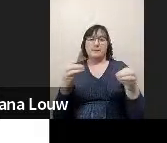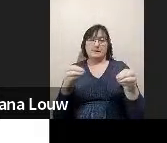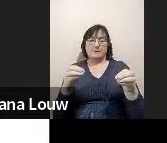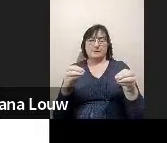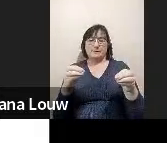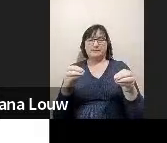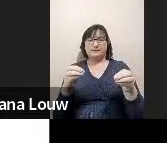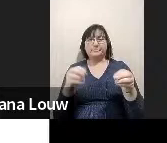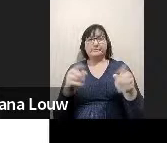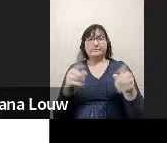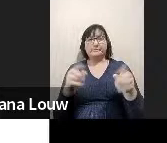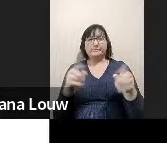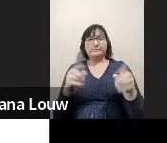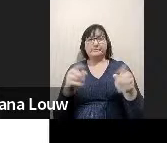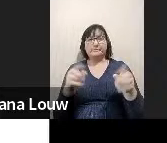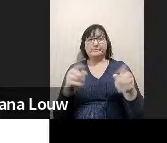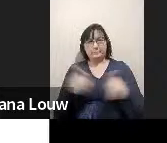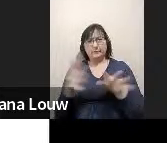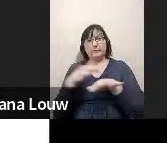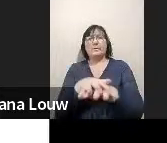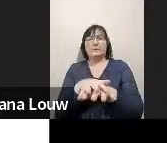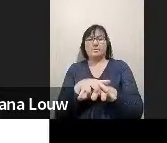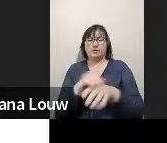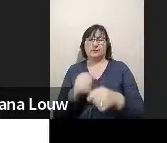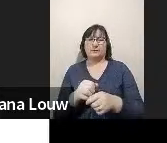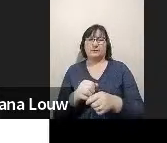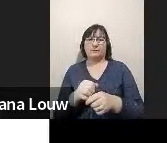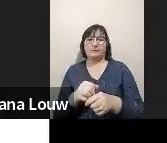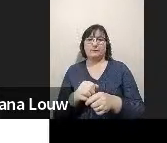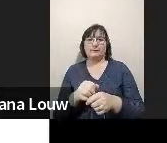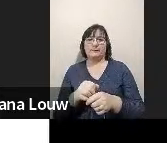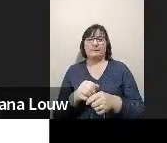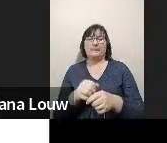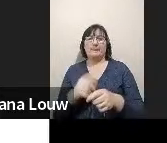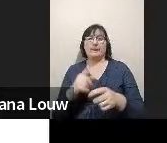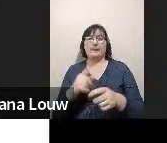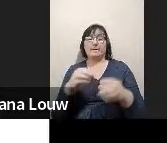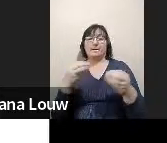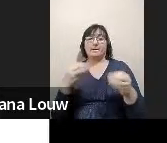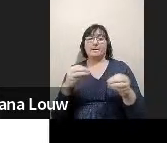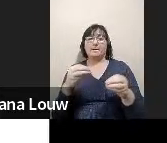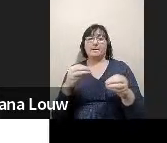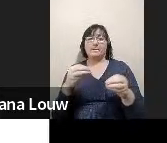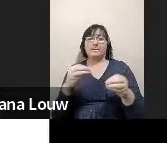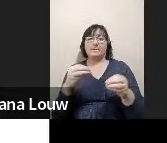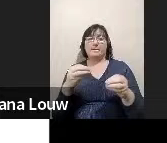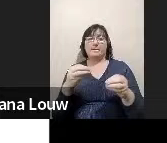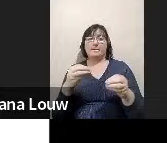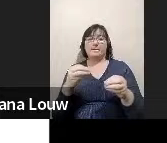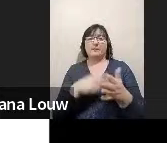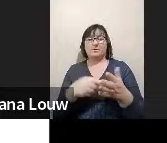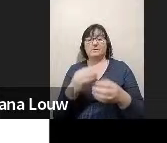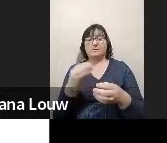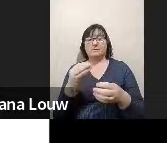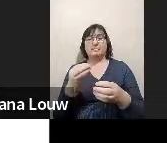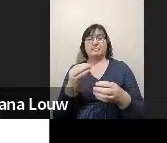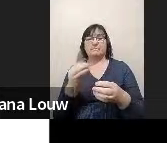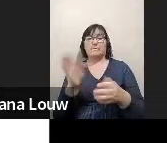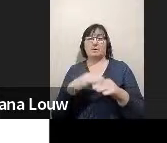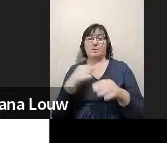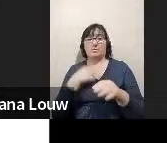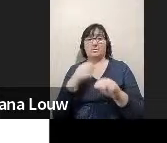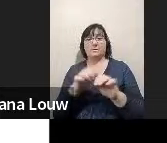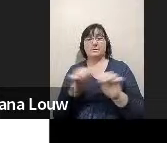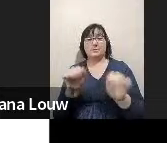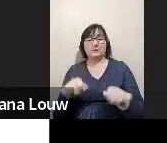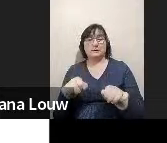Reason being is because if we had to put the company registration number, for example, on our system, okay, or any registration number, we might come